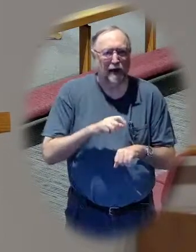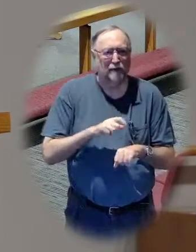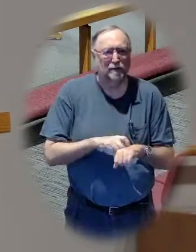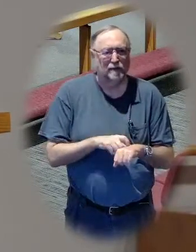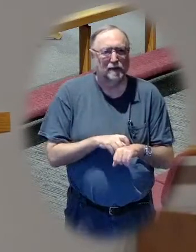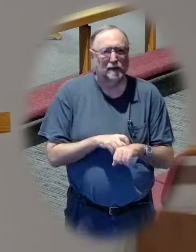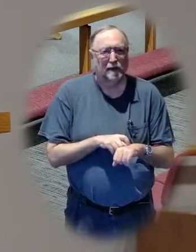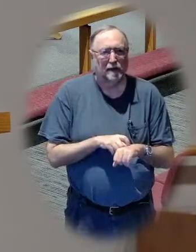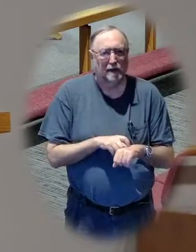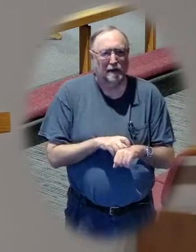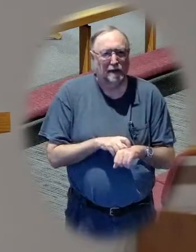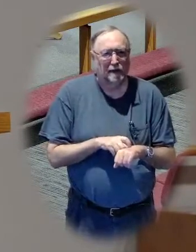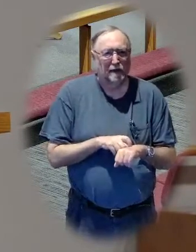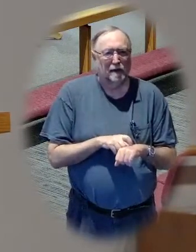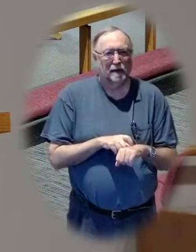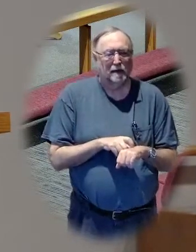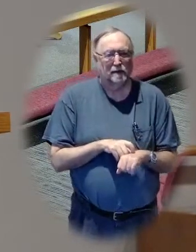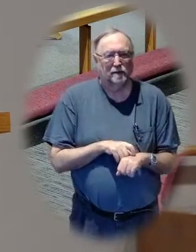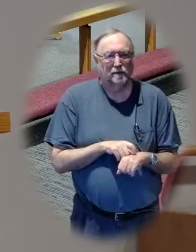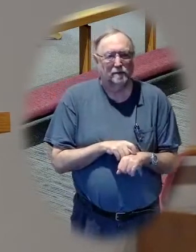it's not going to take long.